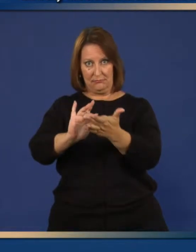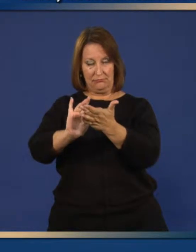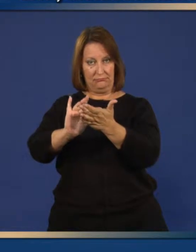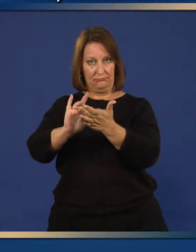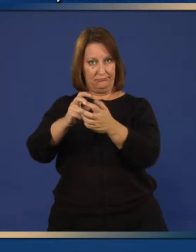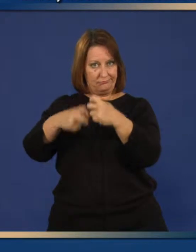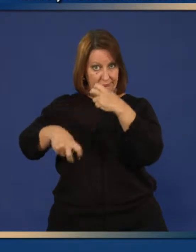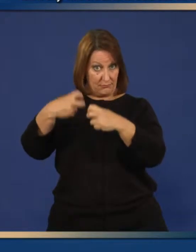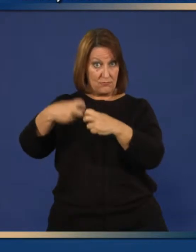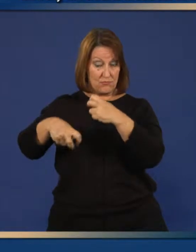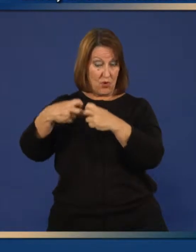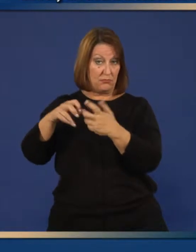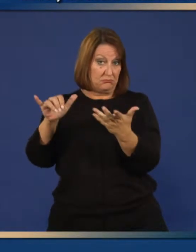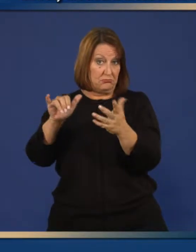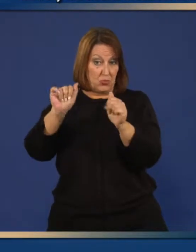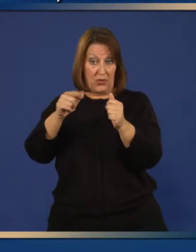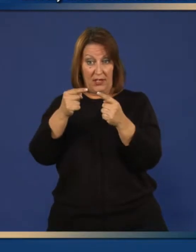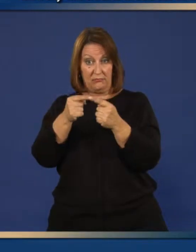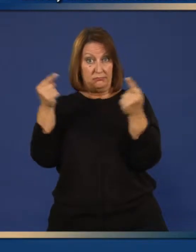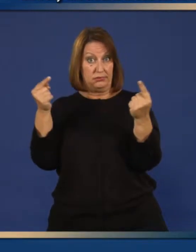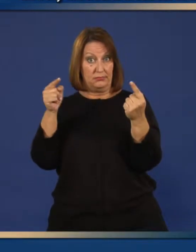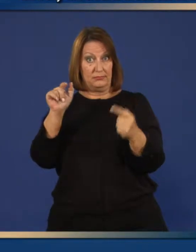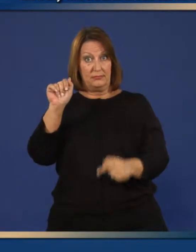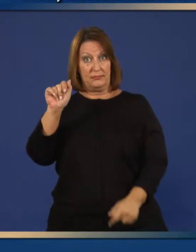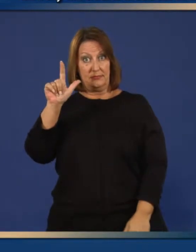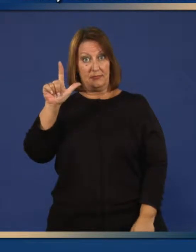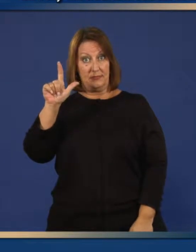severe allergic reactions.